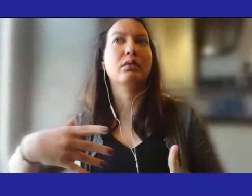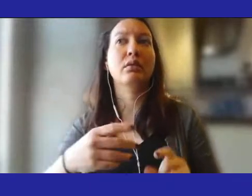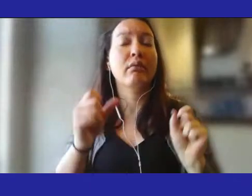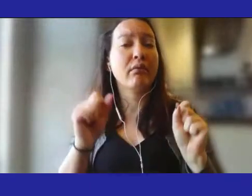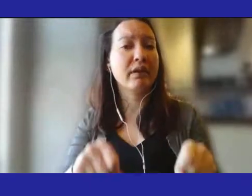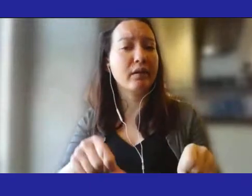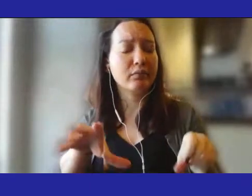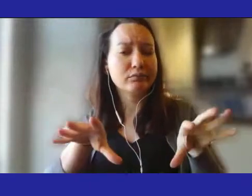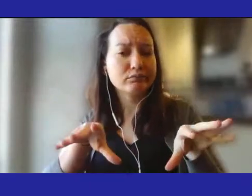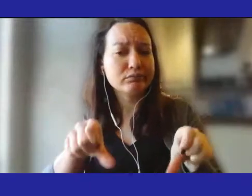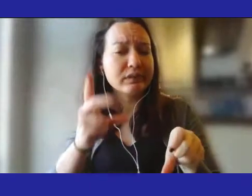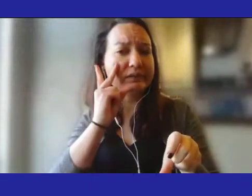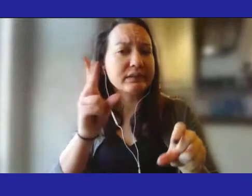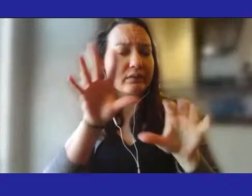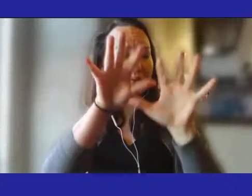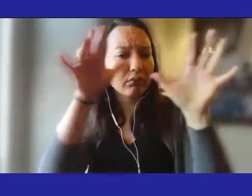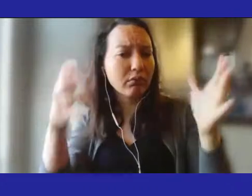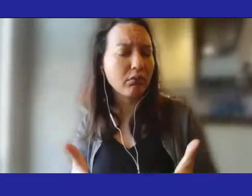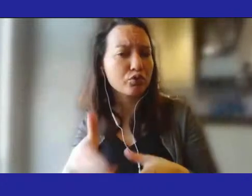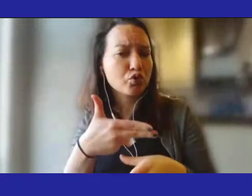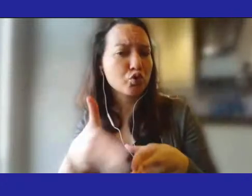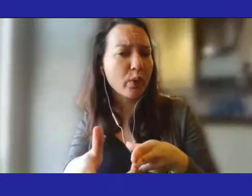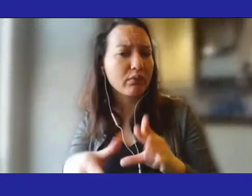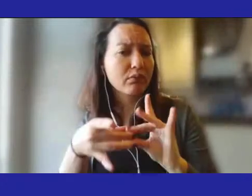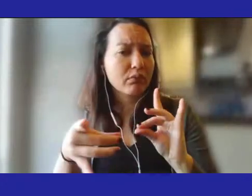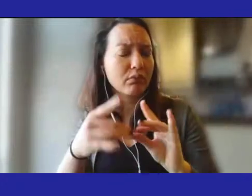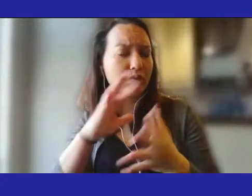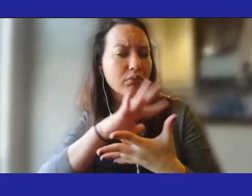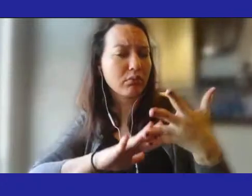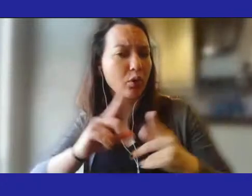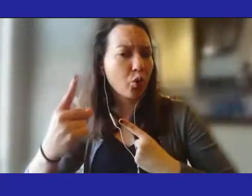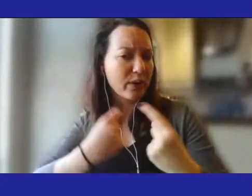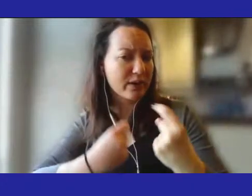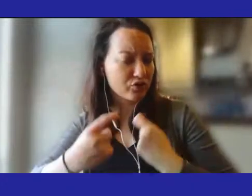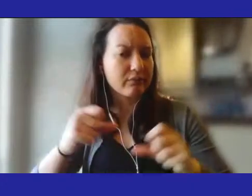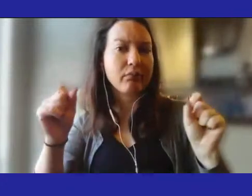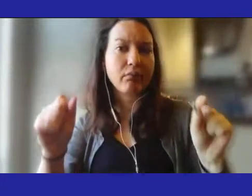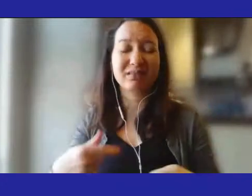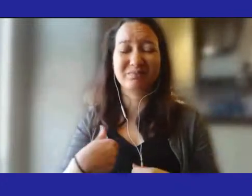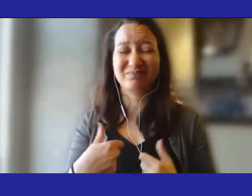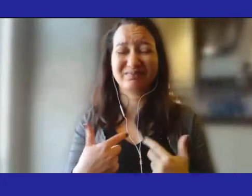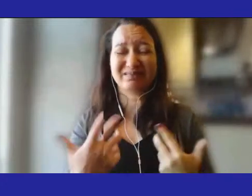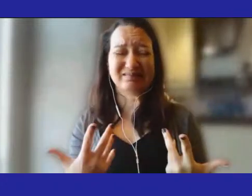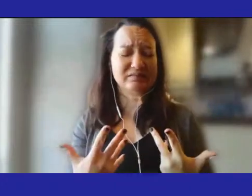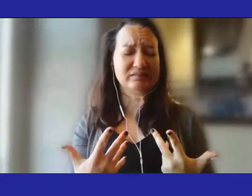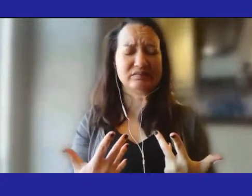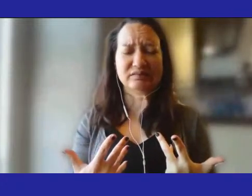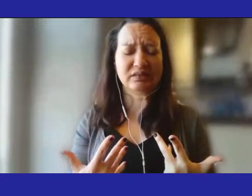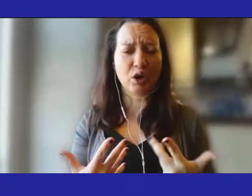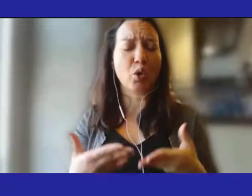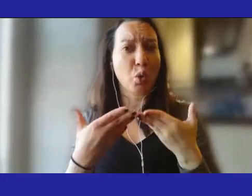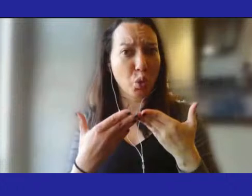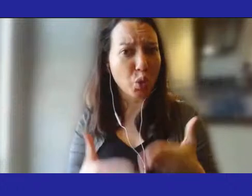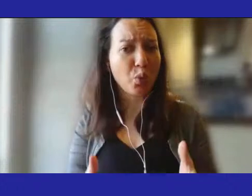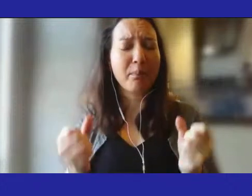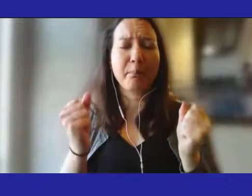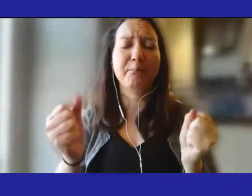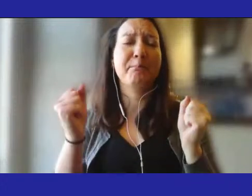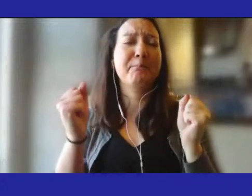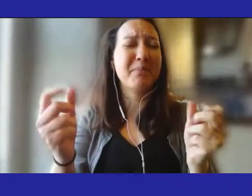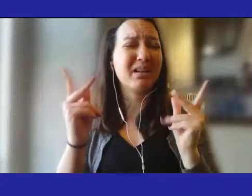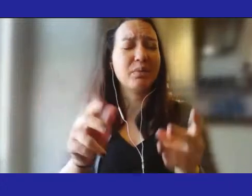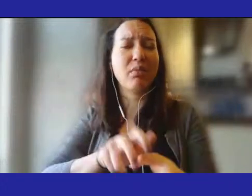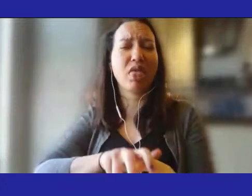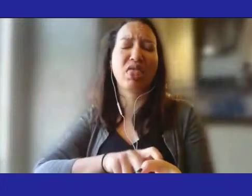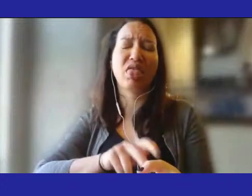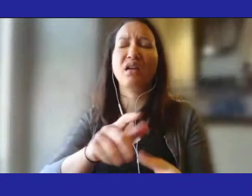capture the shorter subset of questions, because I'm afraid we lose so many people. You know, I think people will